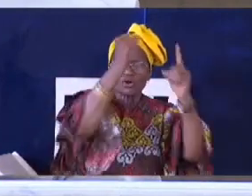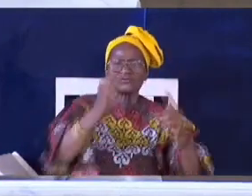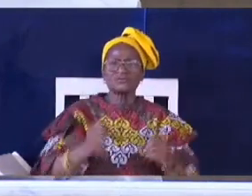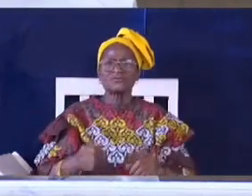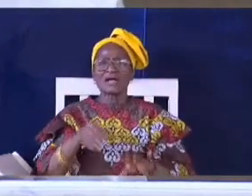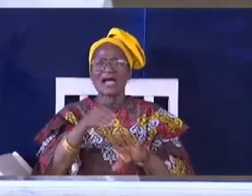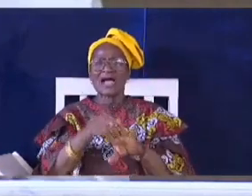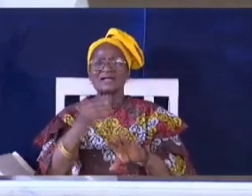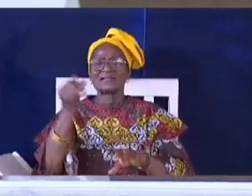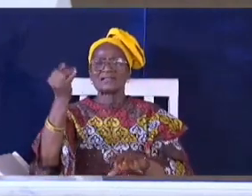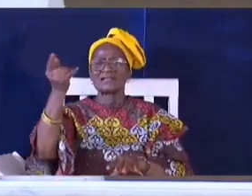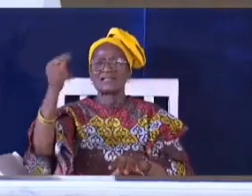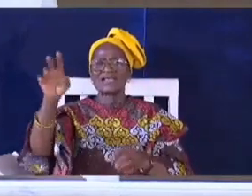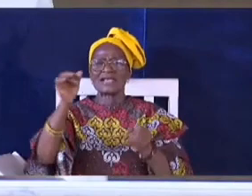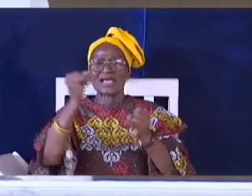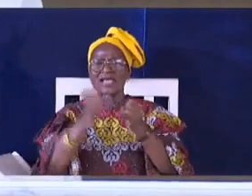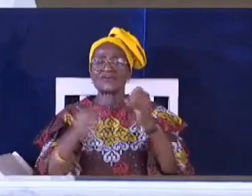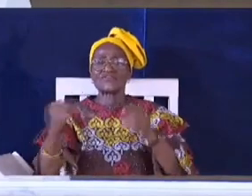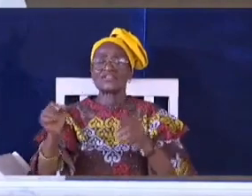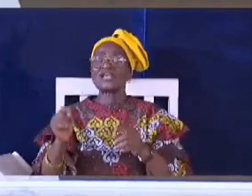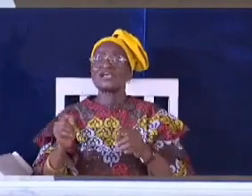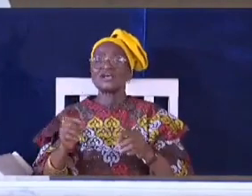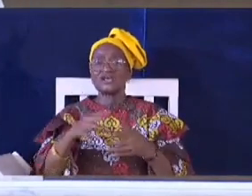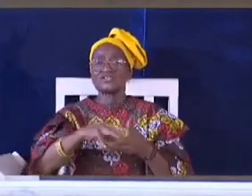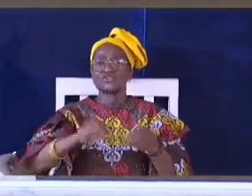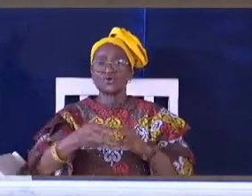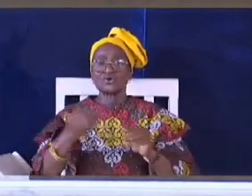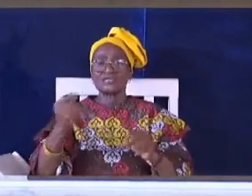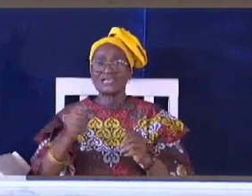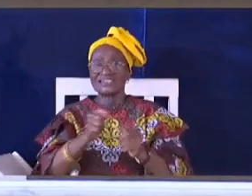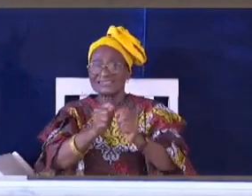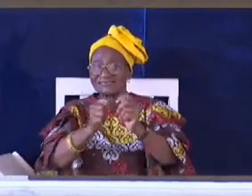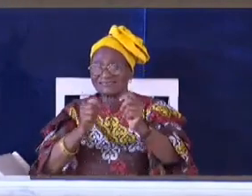at the end of the story, the trailer will still be there,